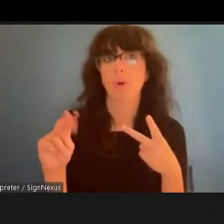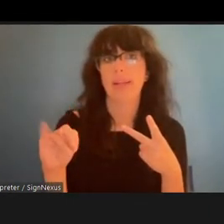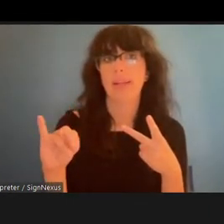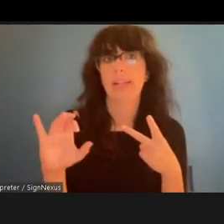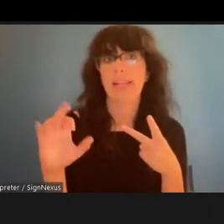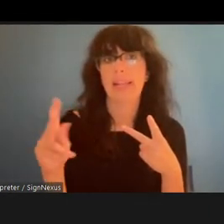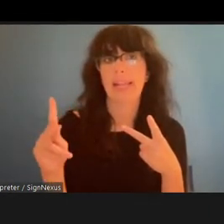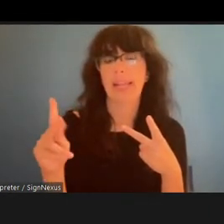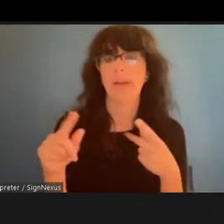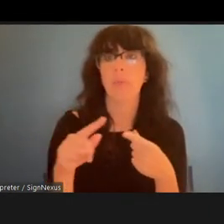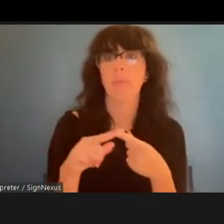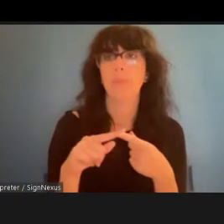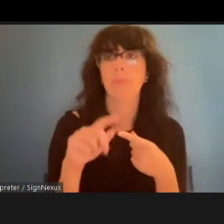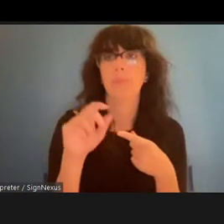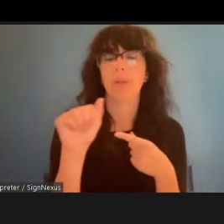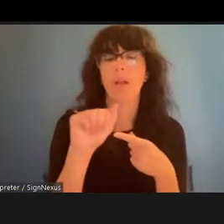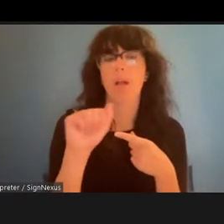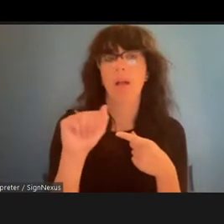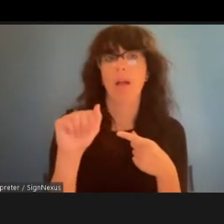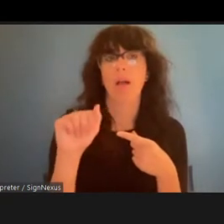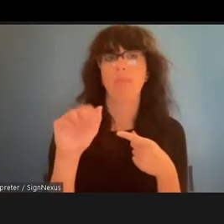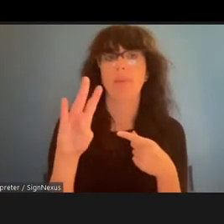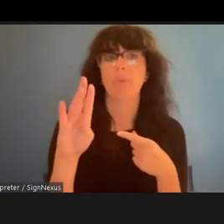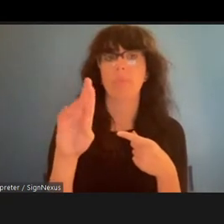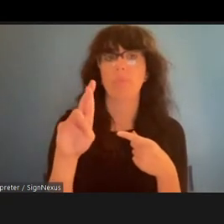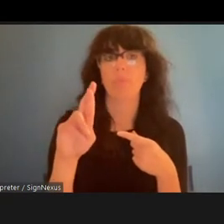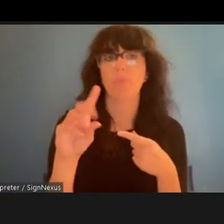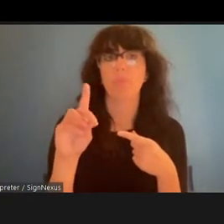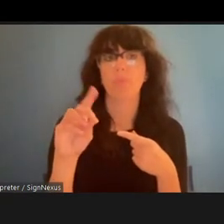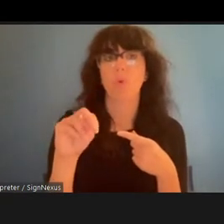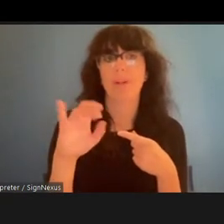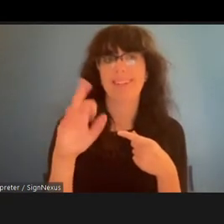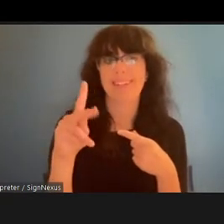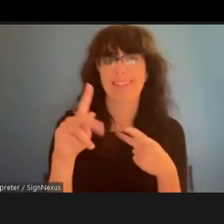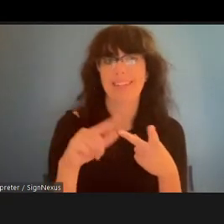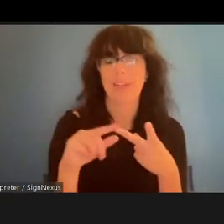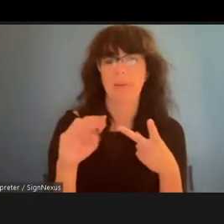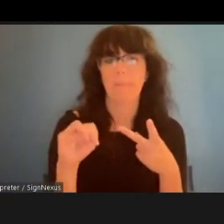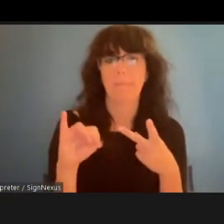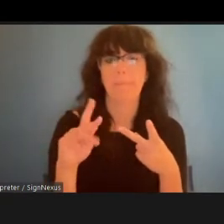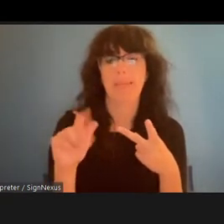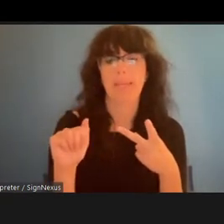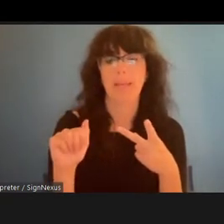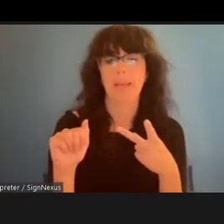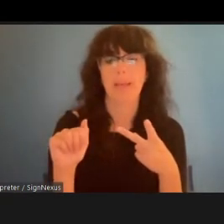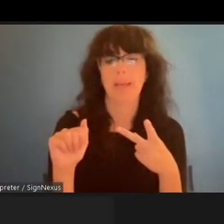the next speaker is avi bortnick followed by mika white